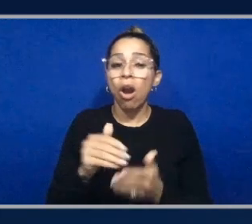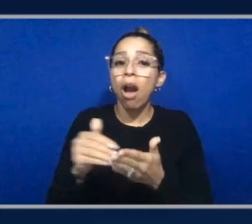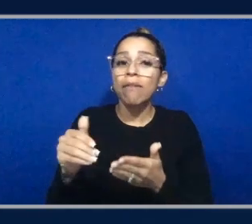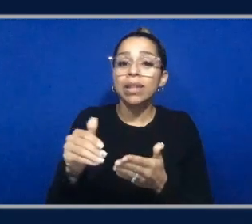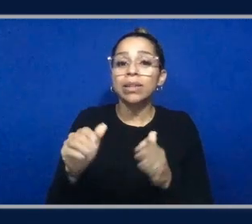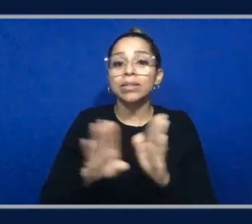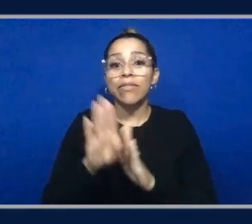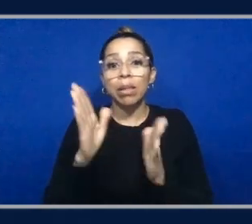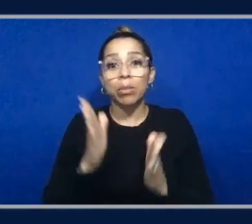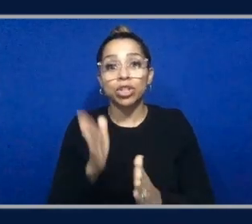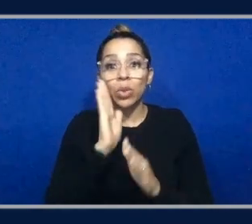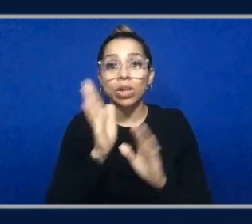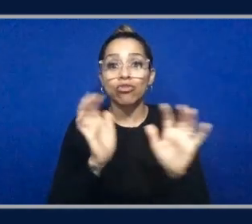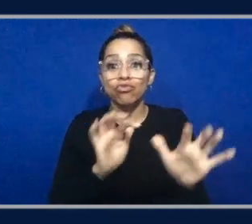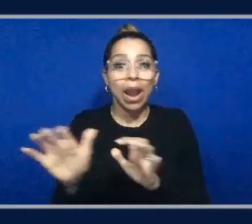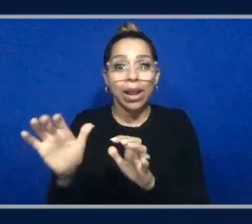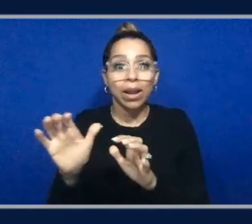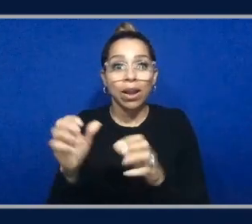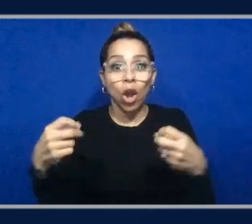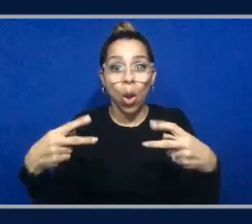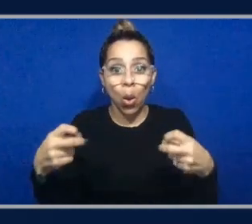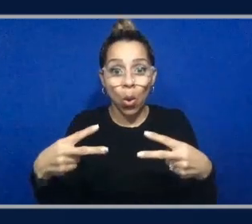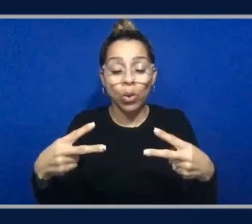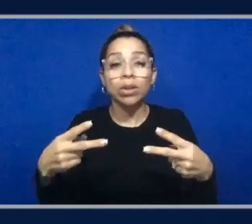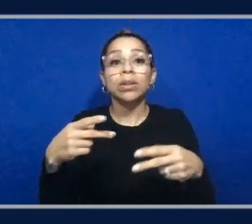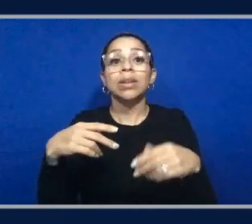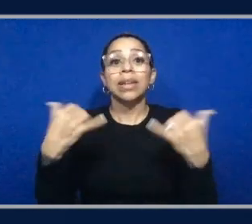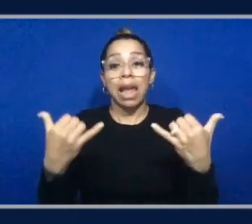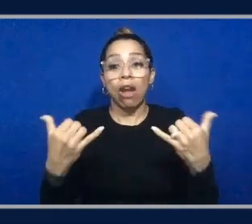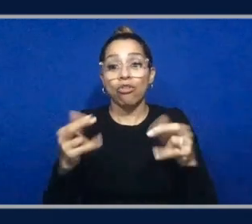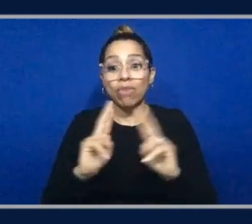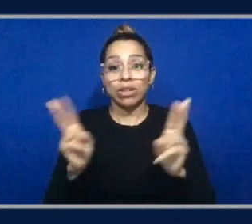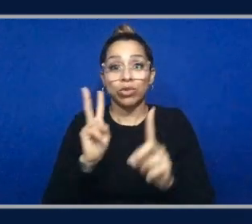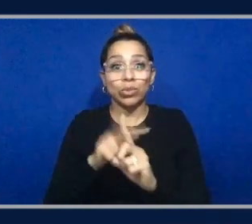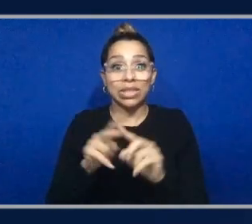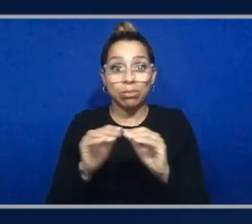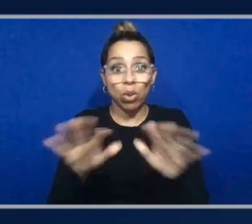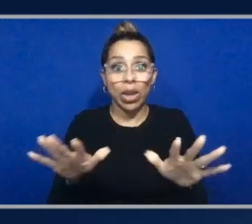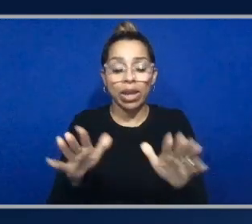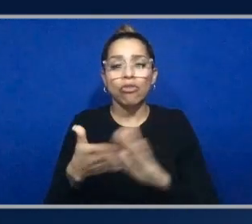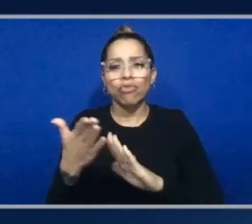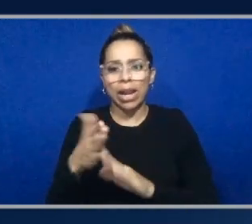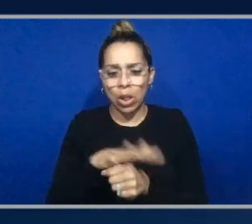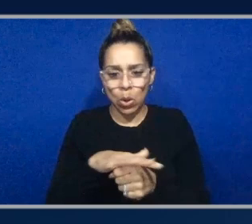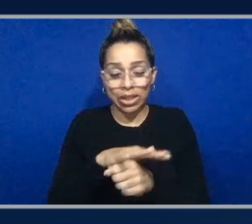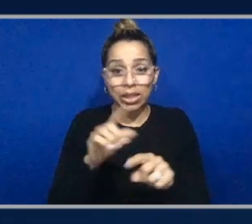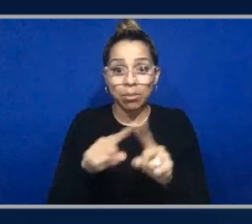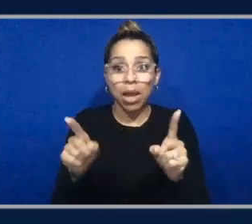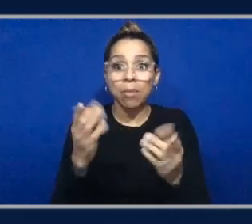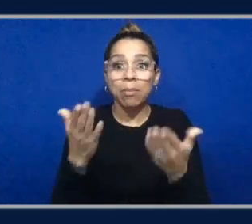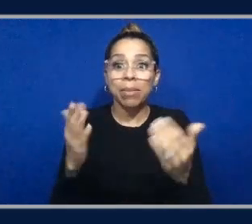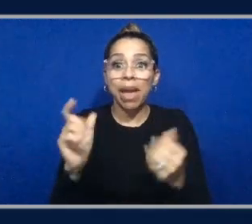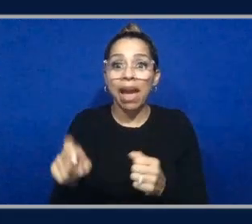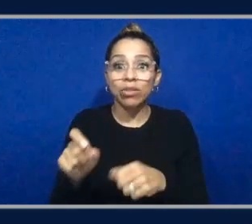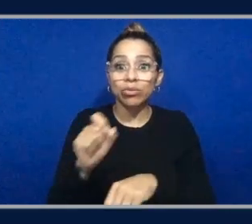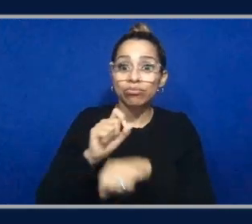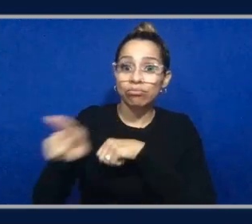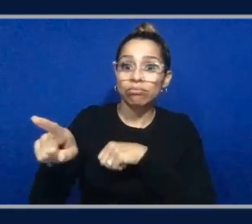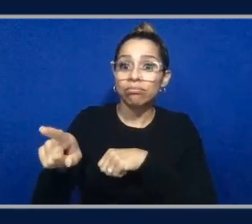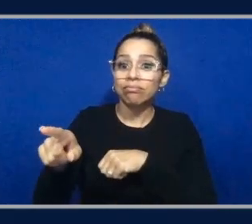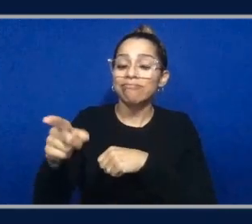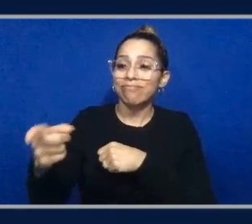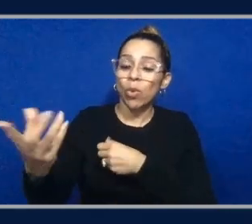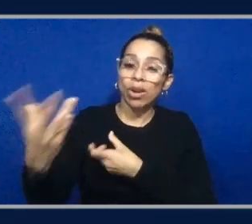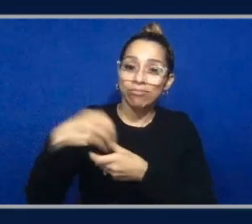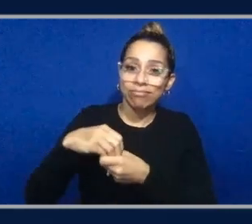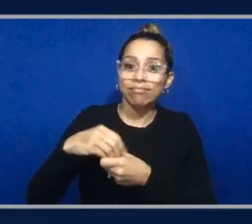it, you know, I can run it locally, but now do I have to bring in somebody who has operations experience with the cloud to actually write the infrastructure